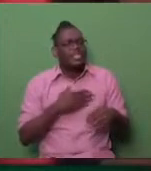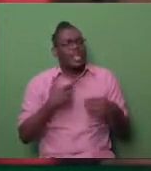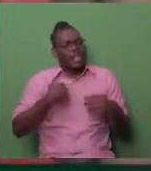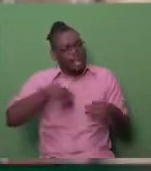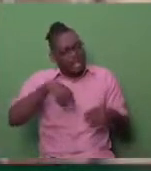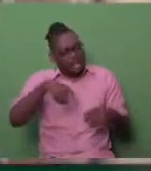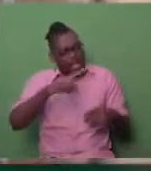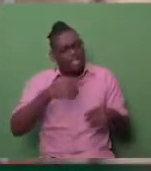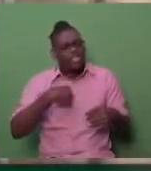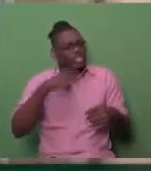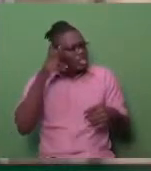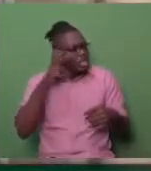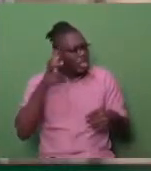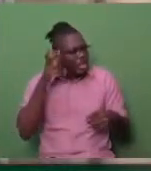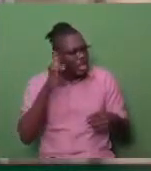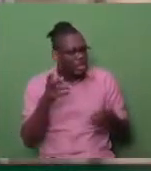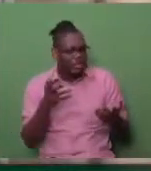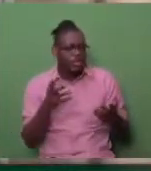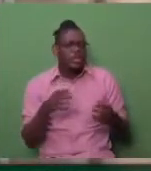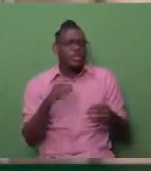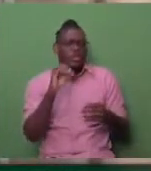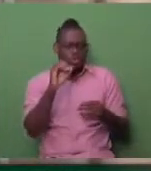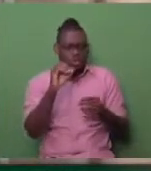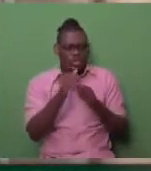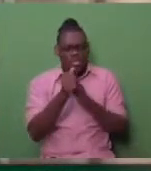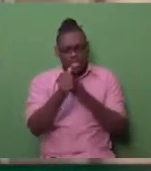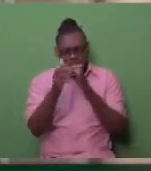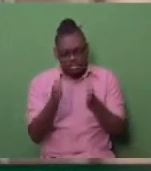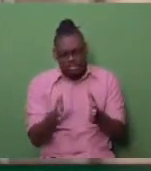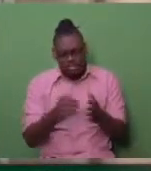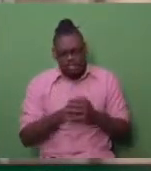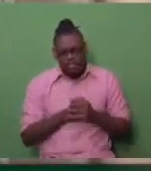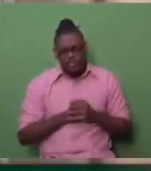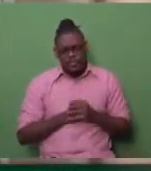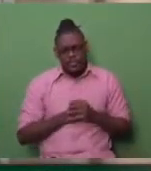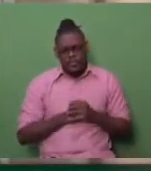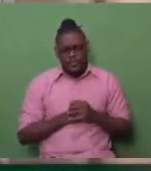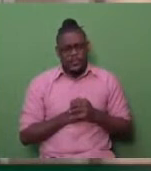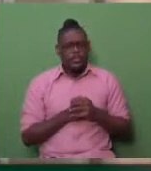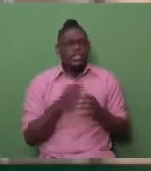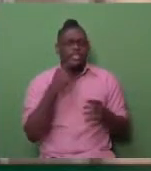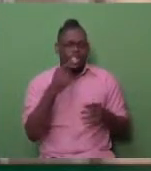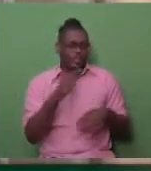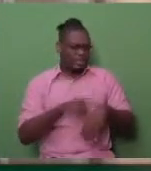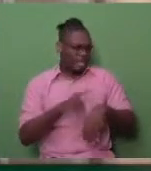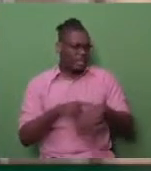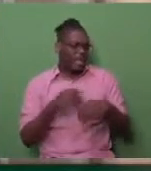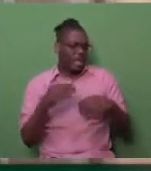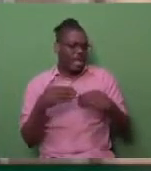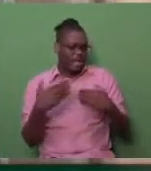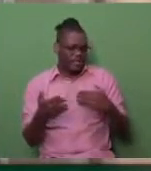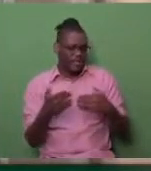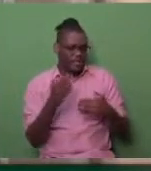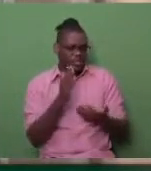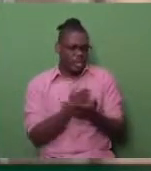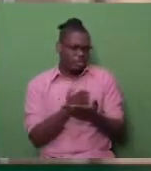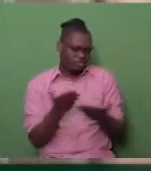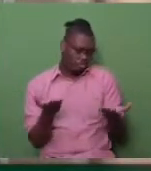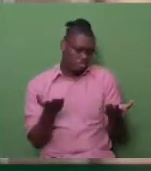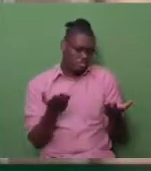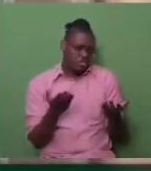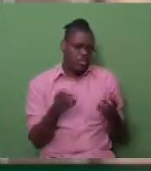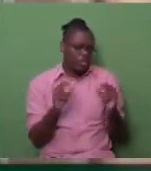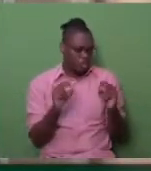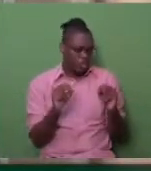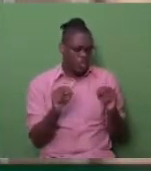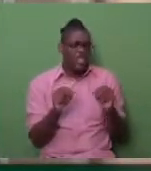you very much. So there was existing law to break the deadlock. Instead, they went in their quest for